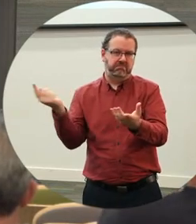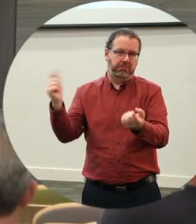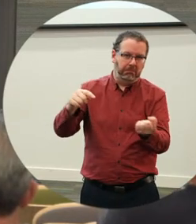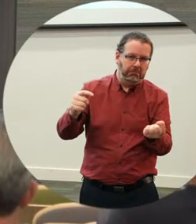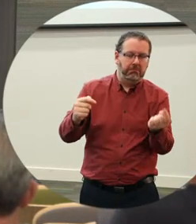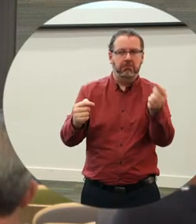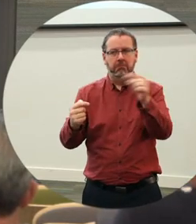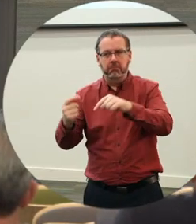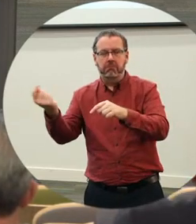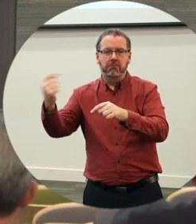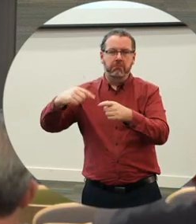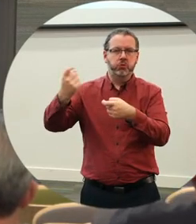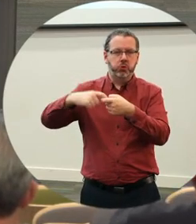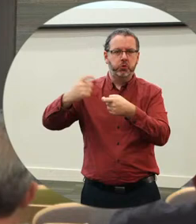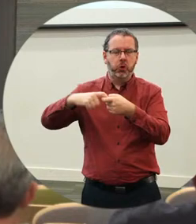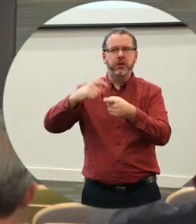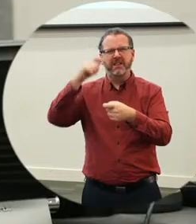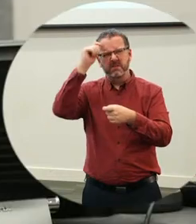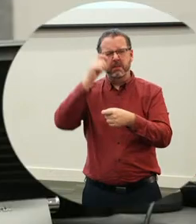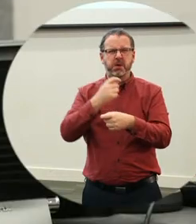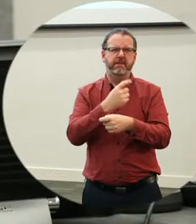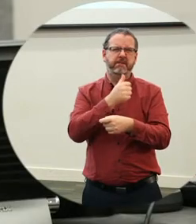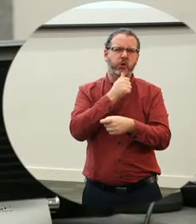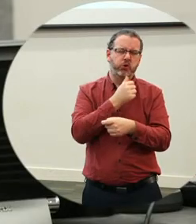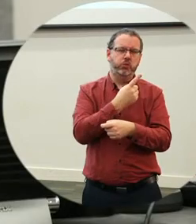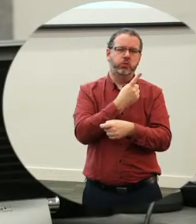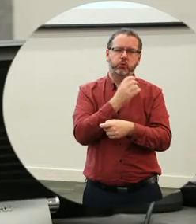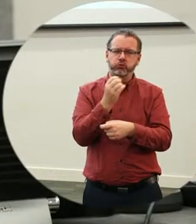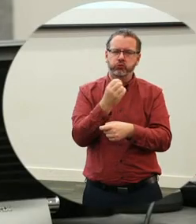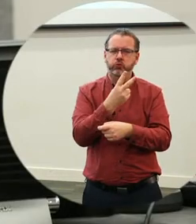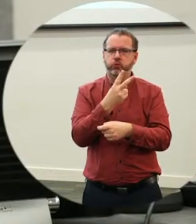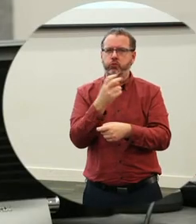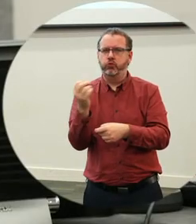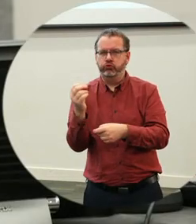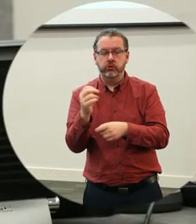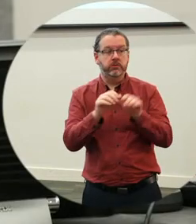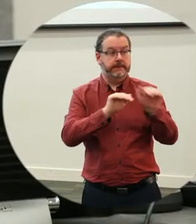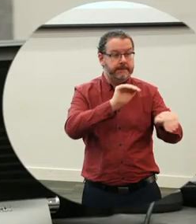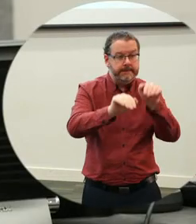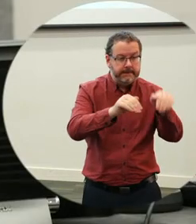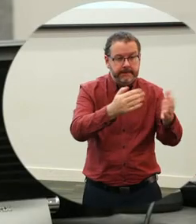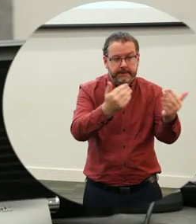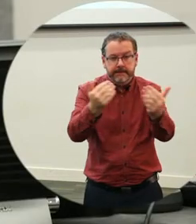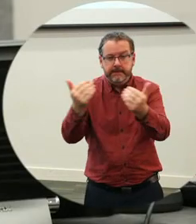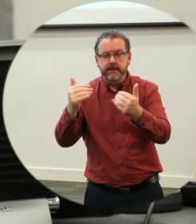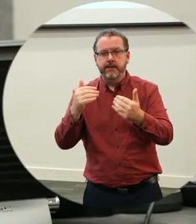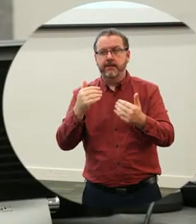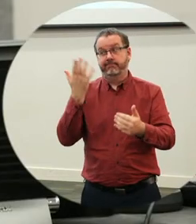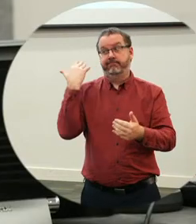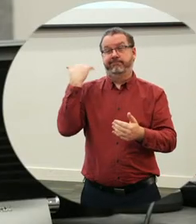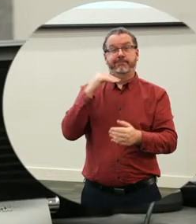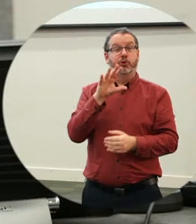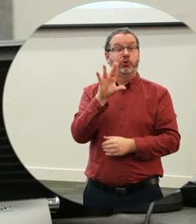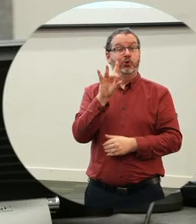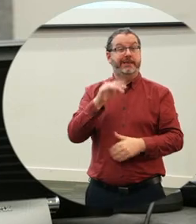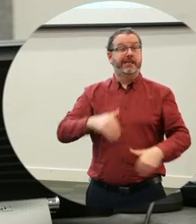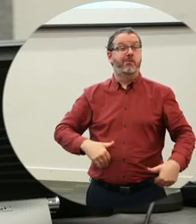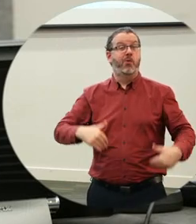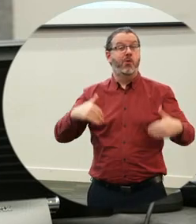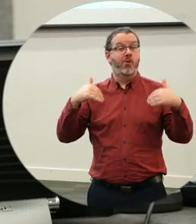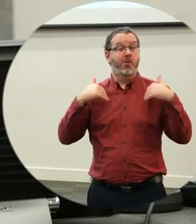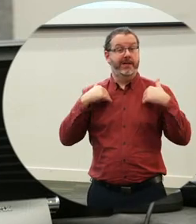The first couple of hundred of them were recruited on a Tuesday morning